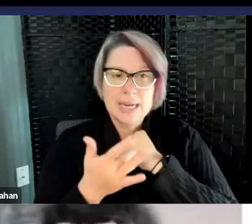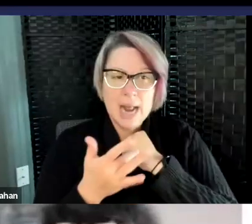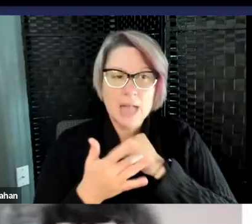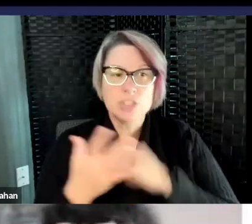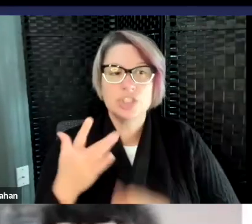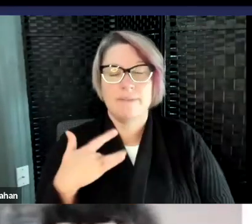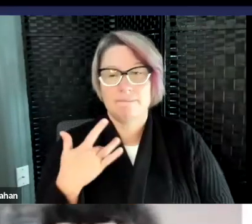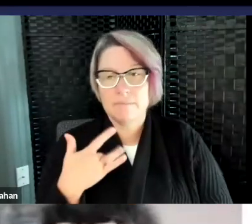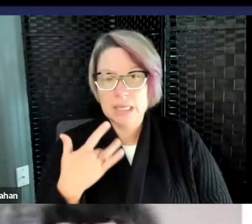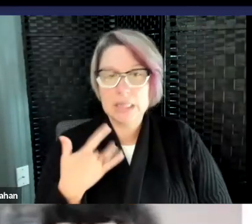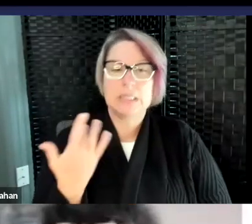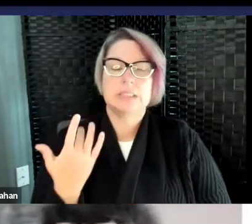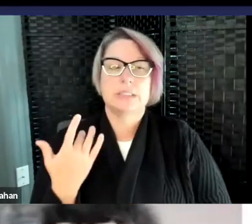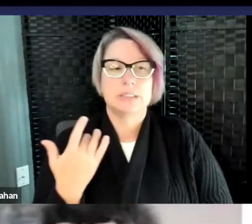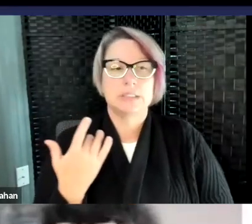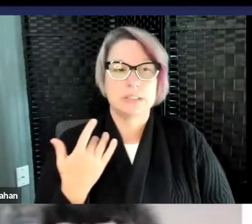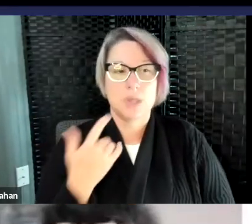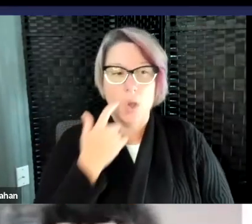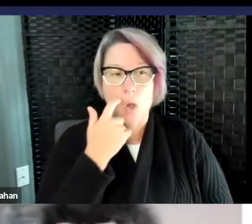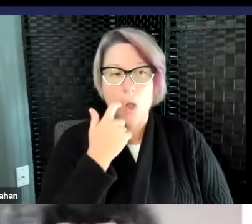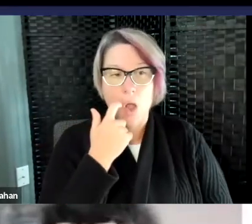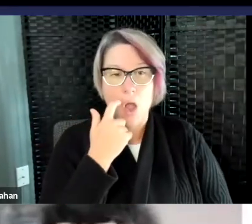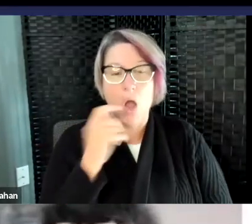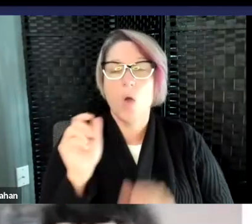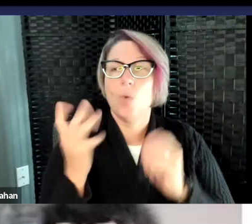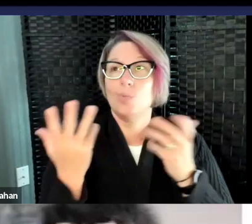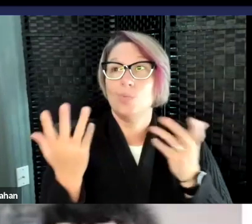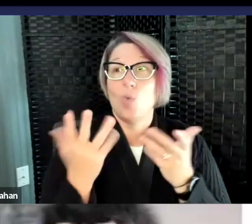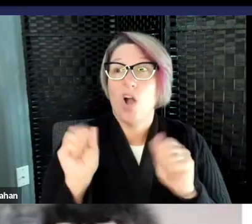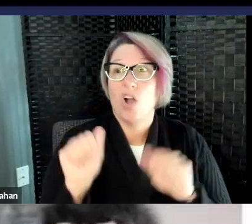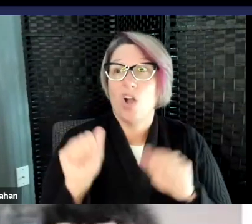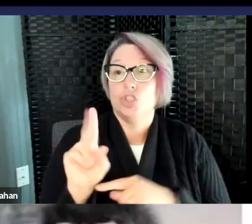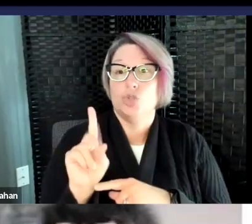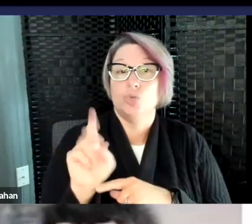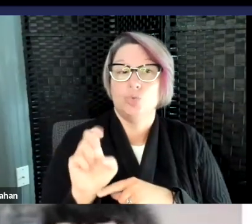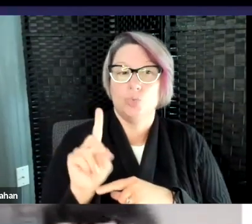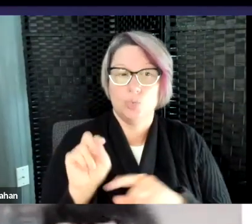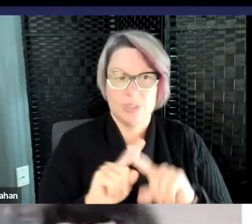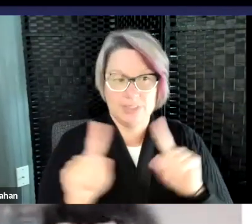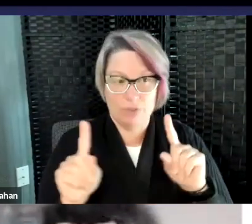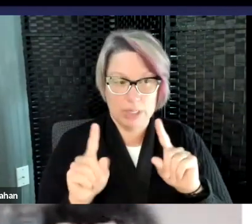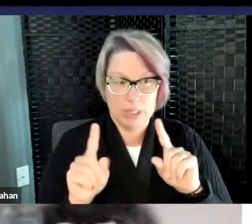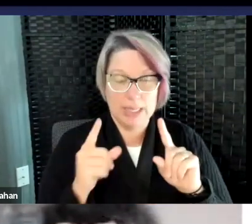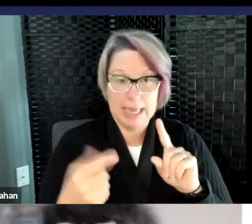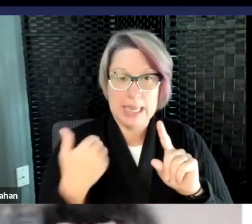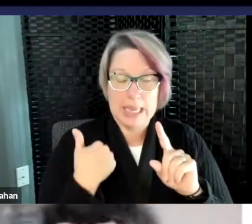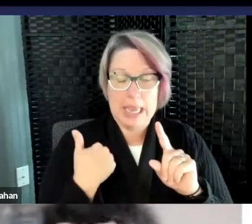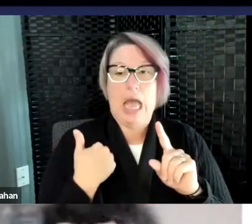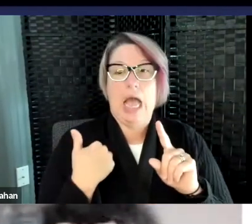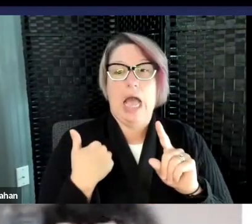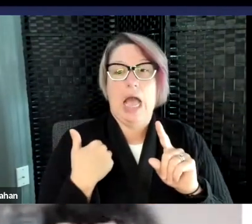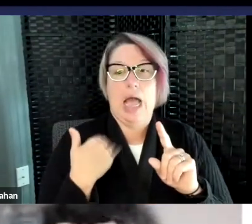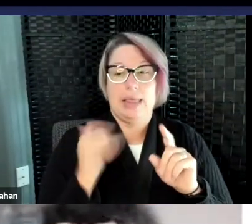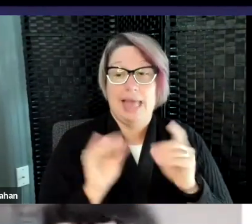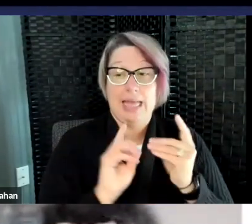this. So what could Dude have done differently? So Dude took a digital footprint of Patty.